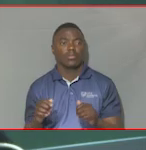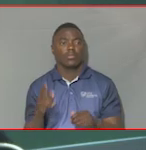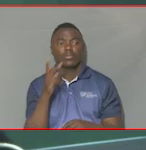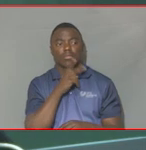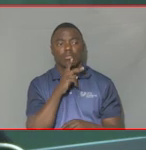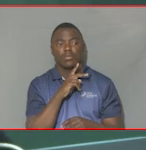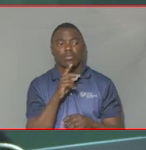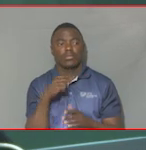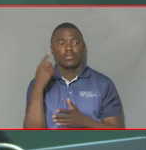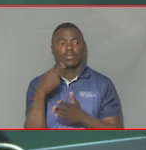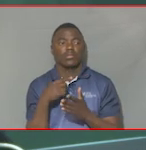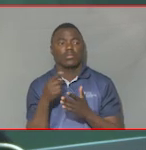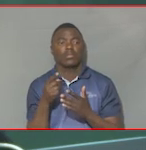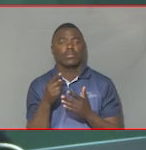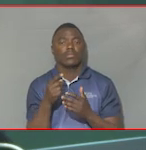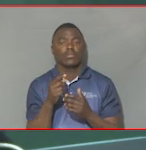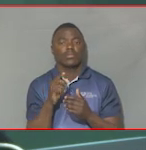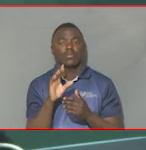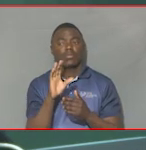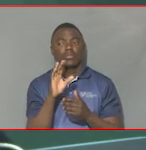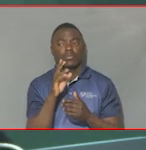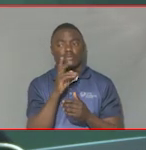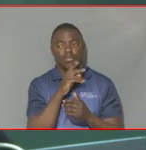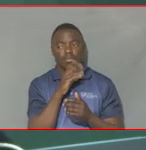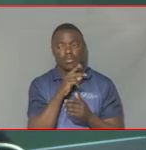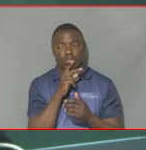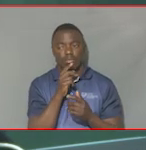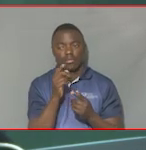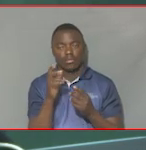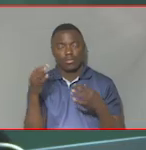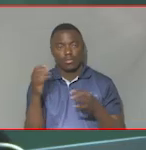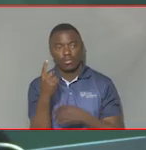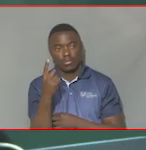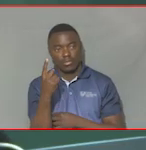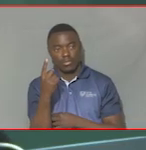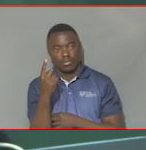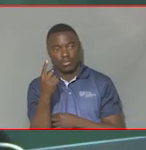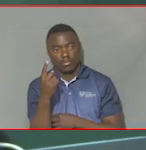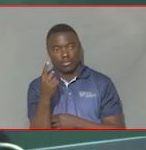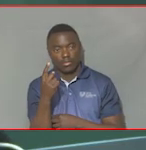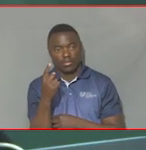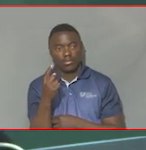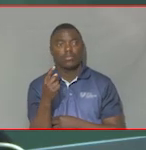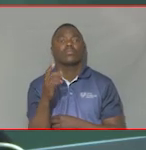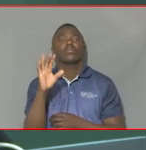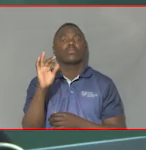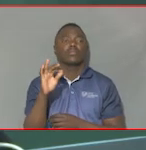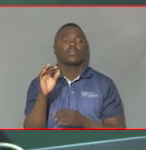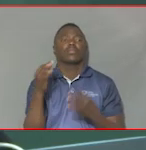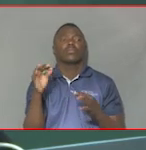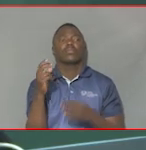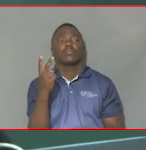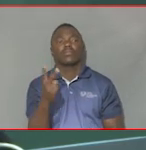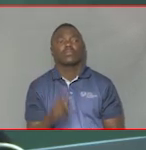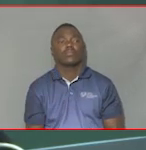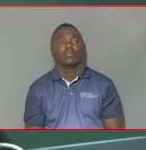1, as well as for Monday, paper 2. And I'm sure, people, that you will do well. Put in